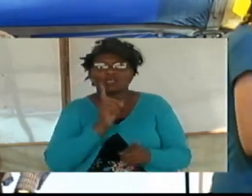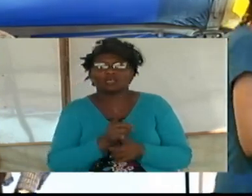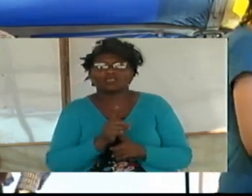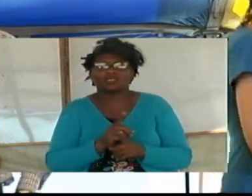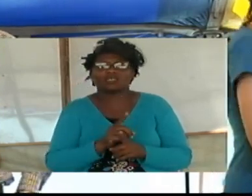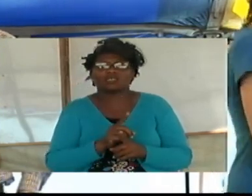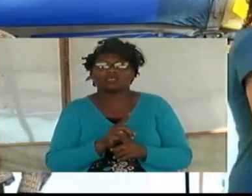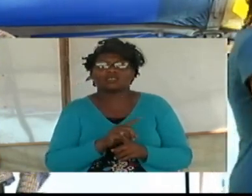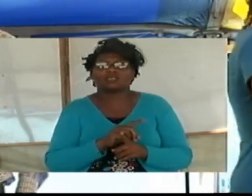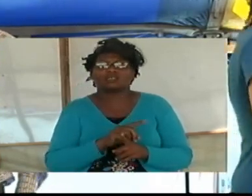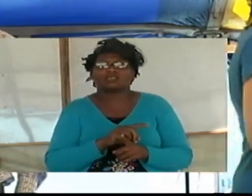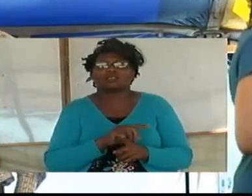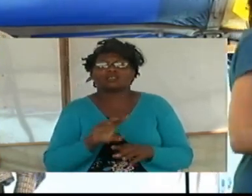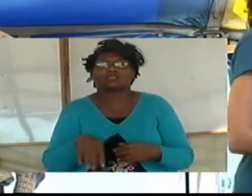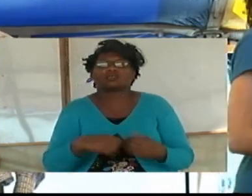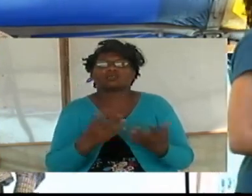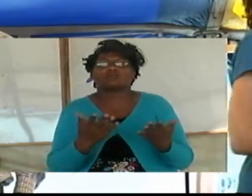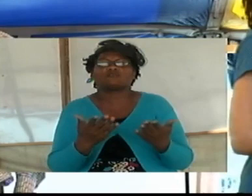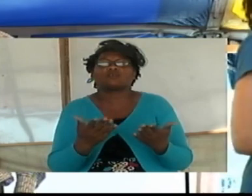given.